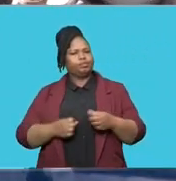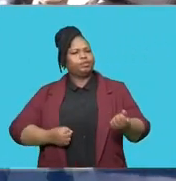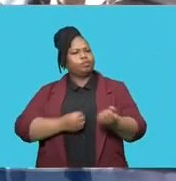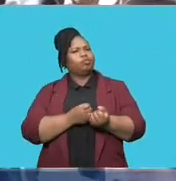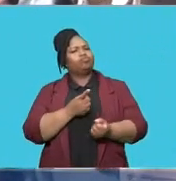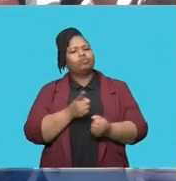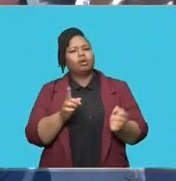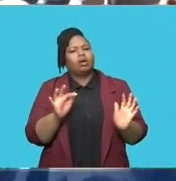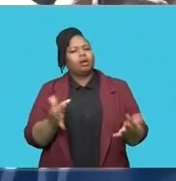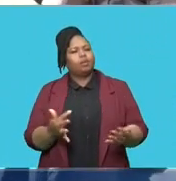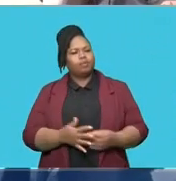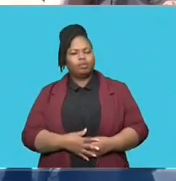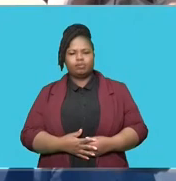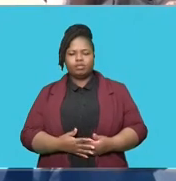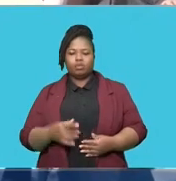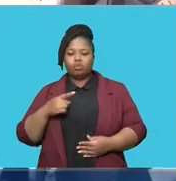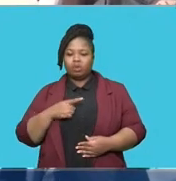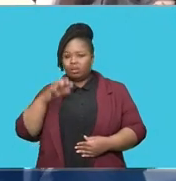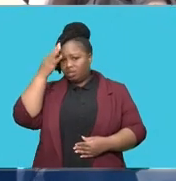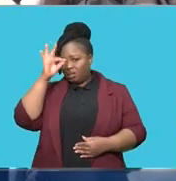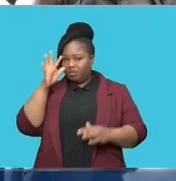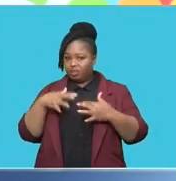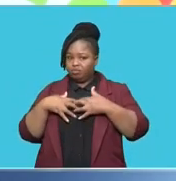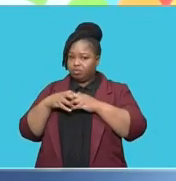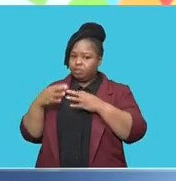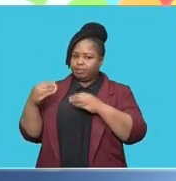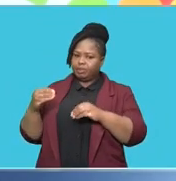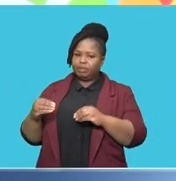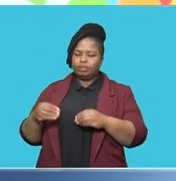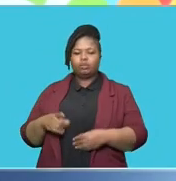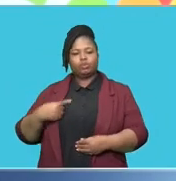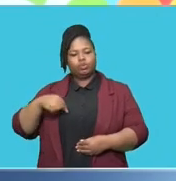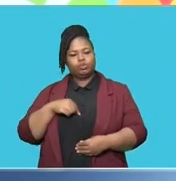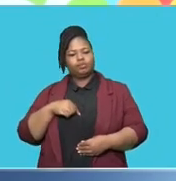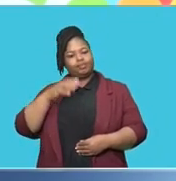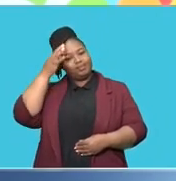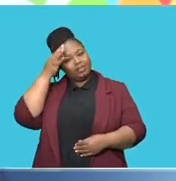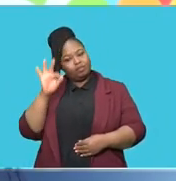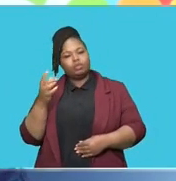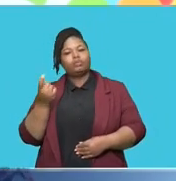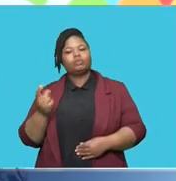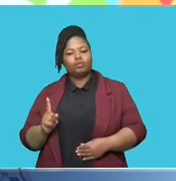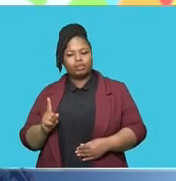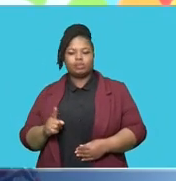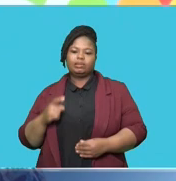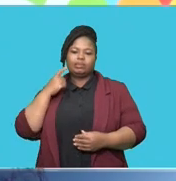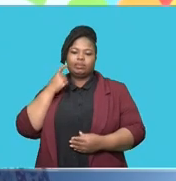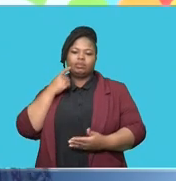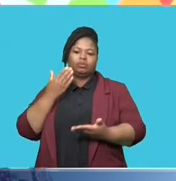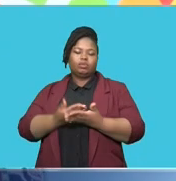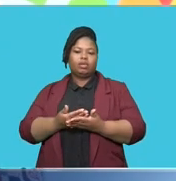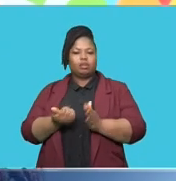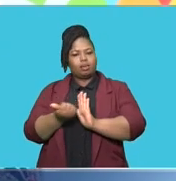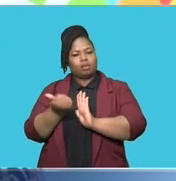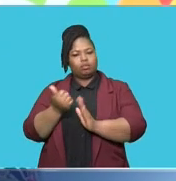support you ourselves because government don't create jobs, don't create businesses, what we do as government, we can be able to bring an act to